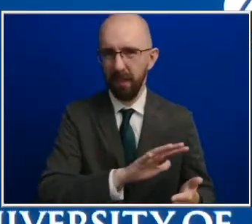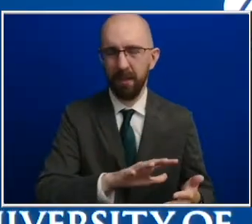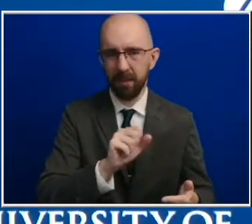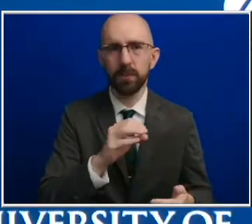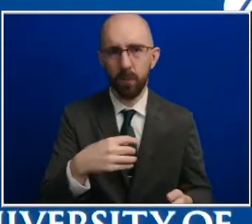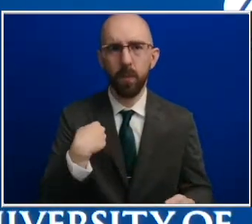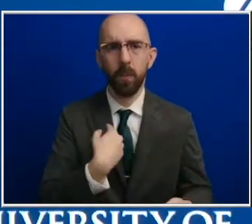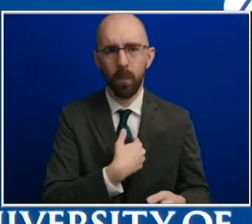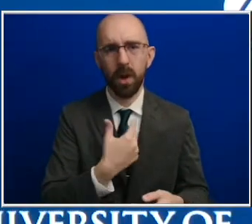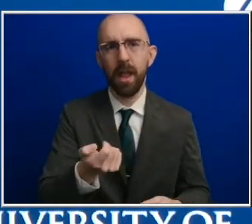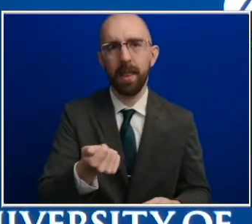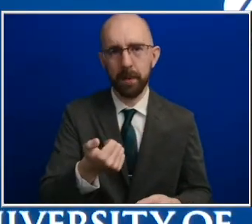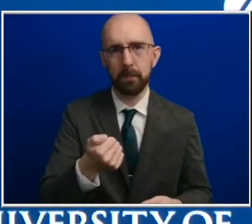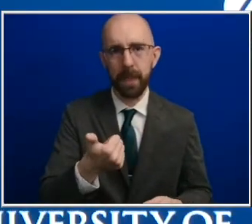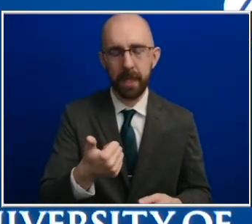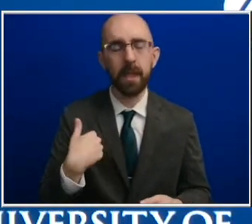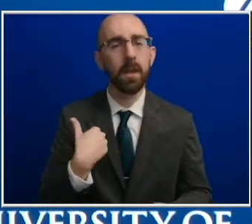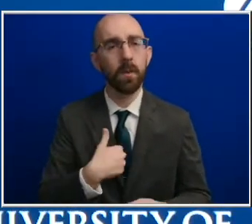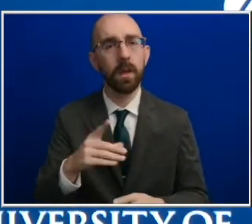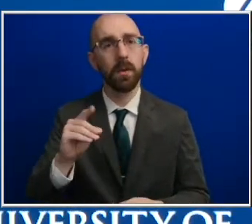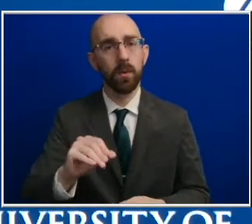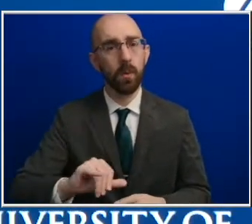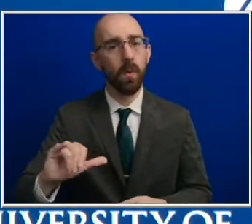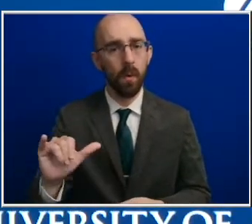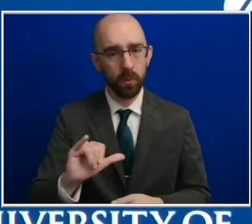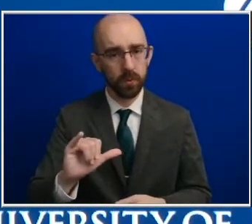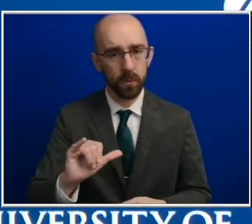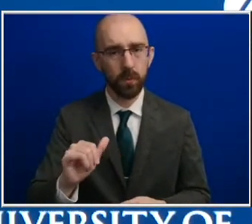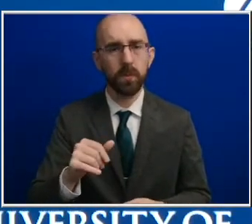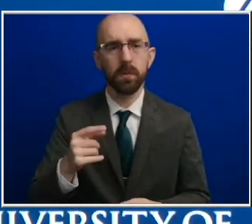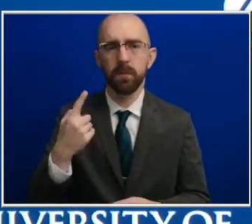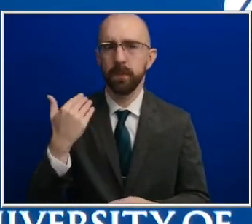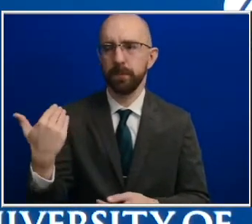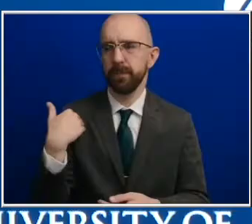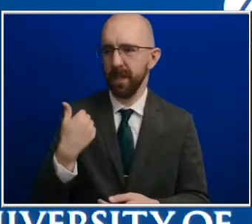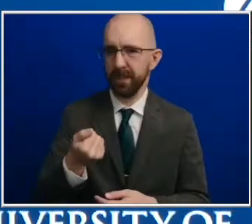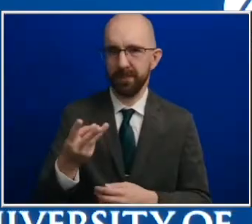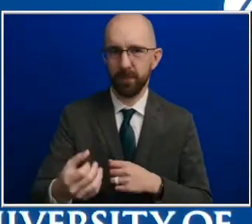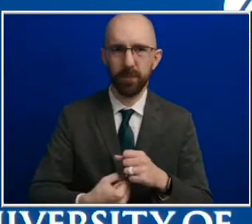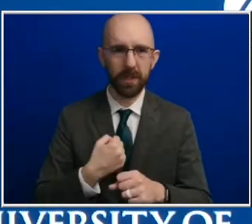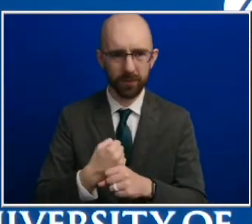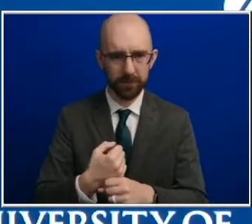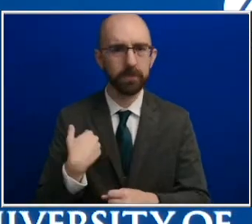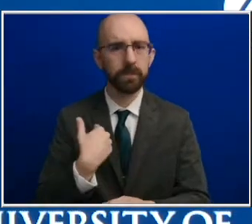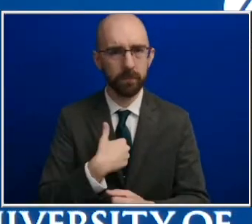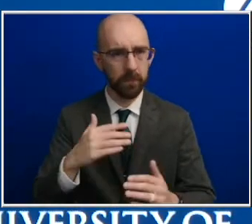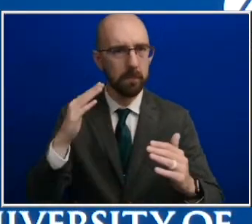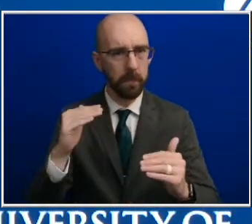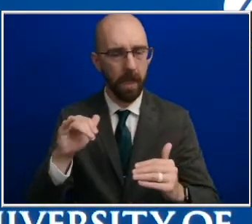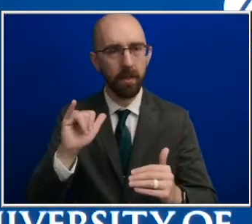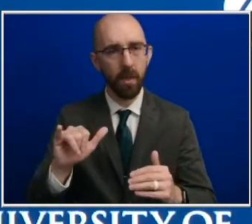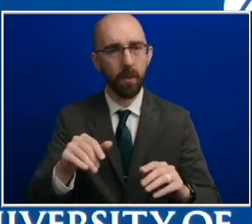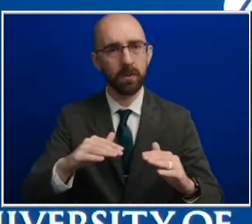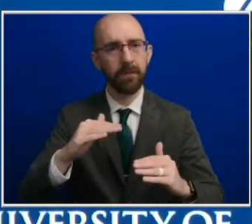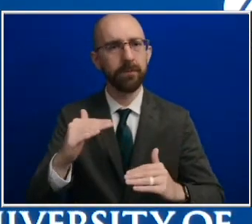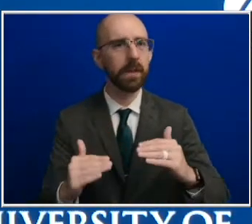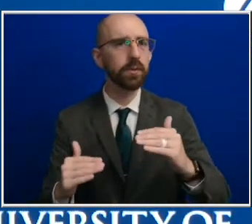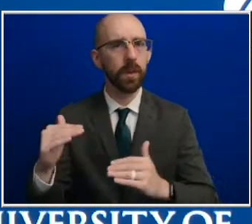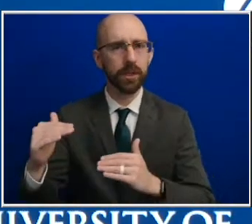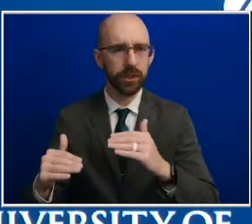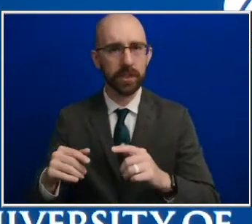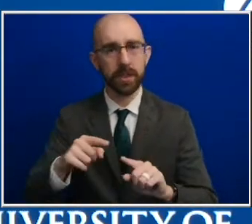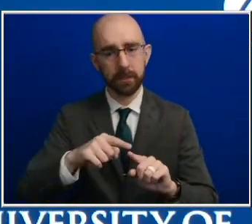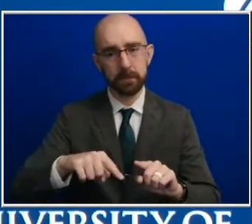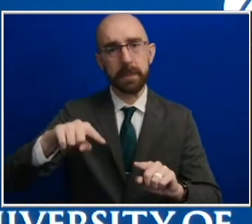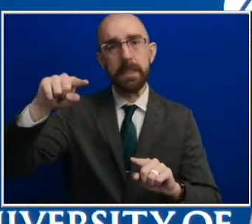little bit. We do also, we have said for the past now couple of years, we do expect those fluctuations, maybe peaks 2 or